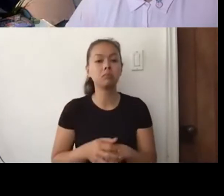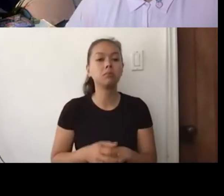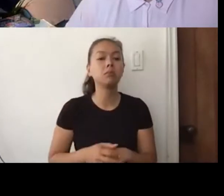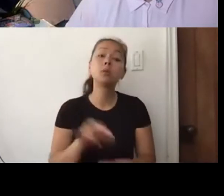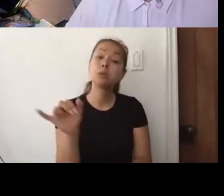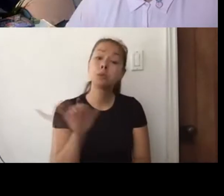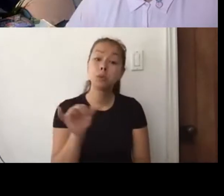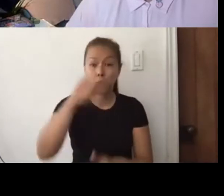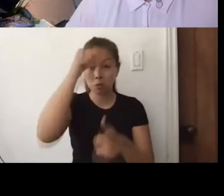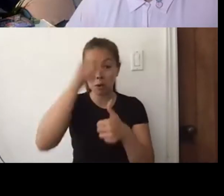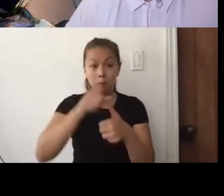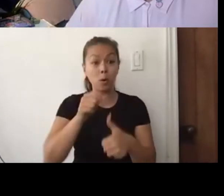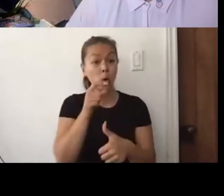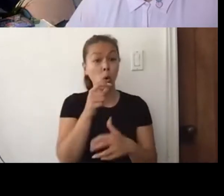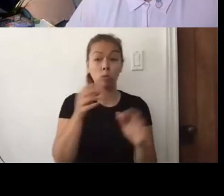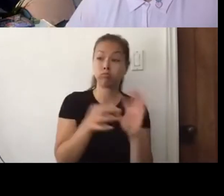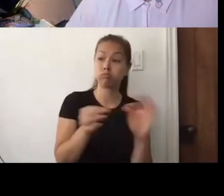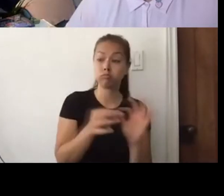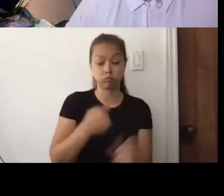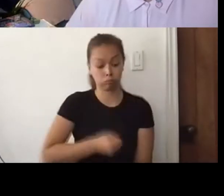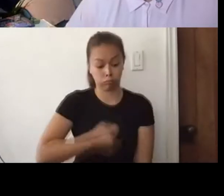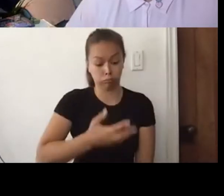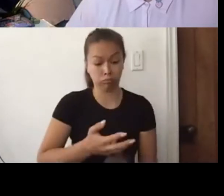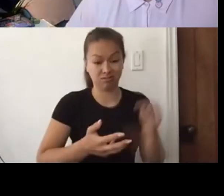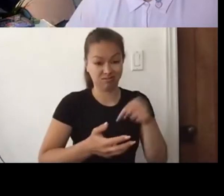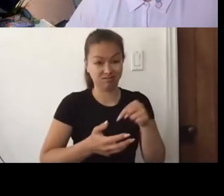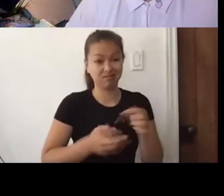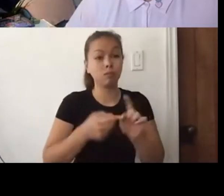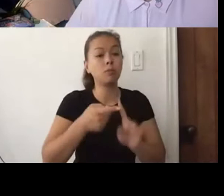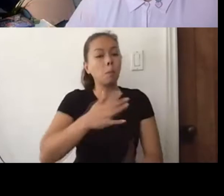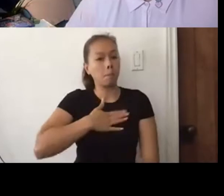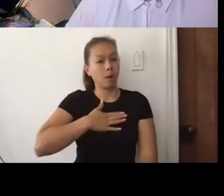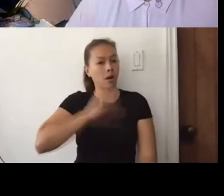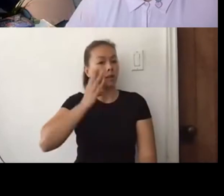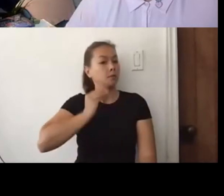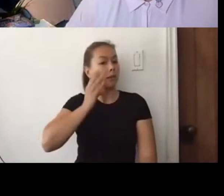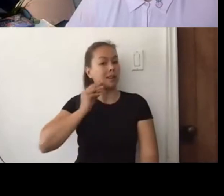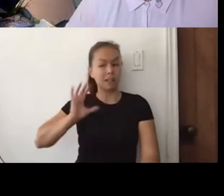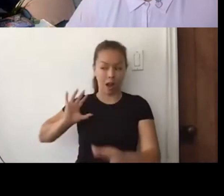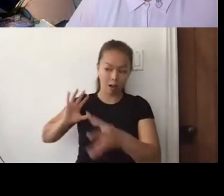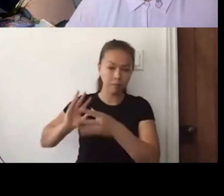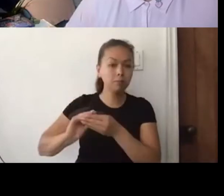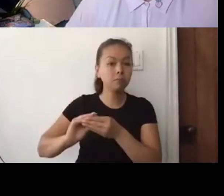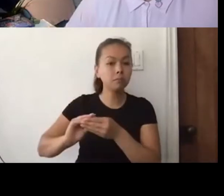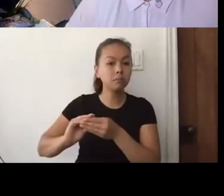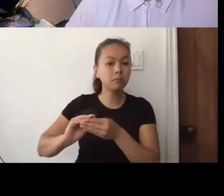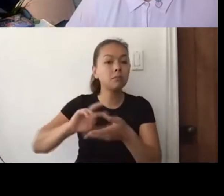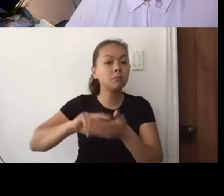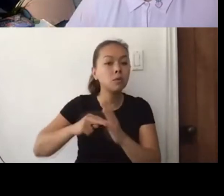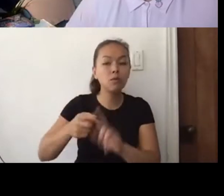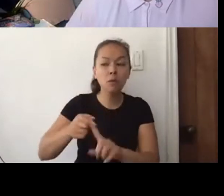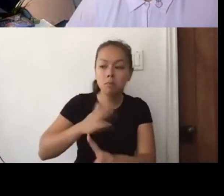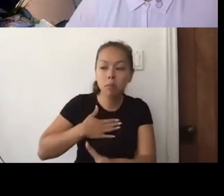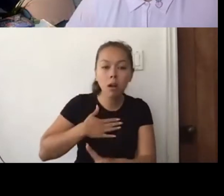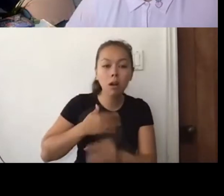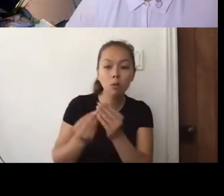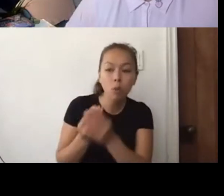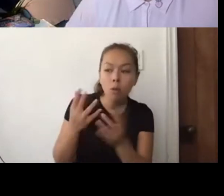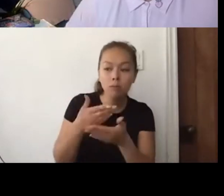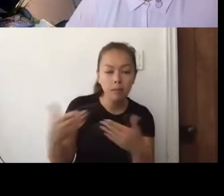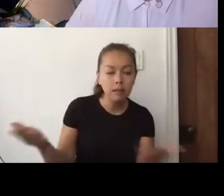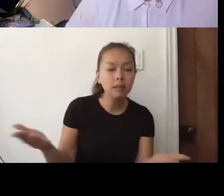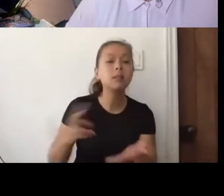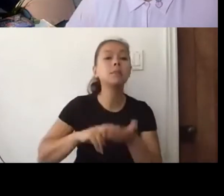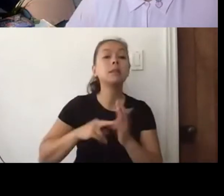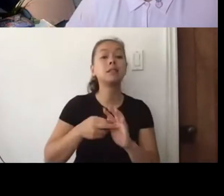experience, their own learning and growth in different ways on these topics. So everyone's going to contribute something different, diverse, and